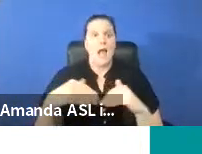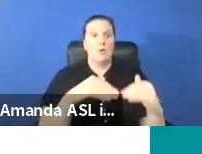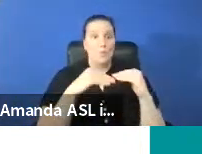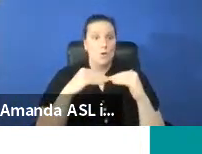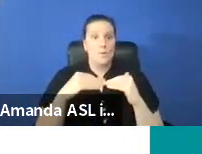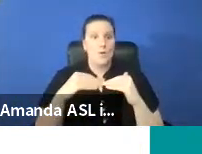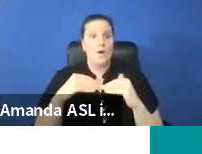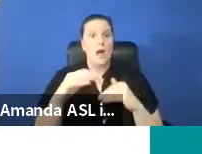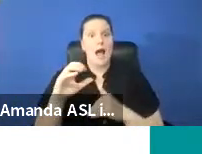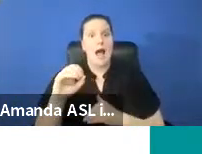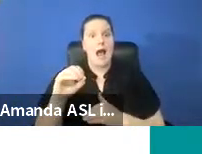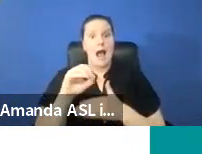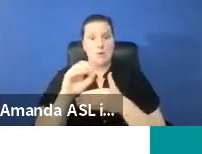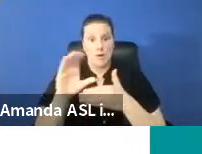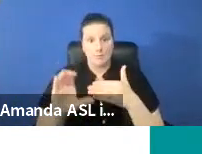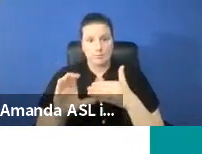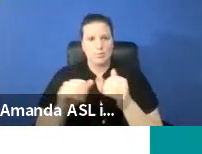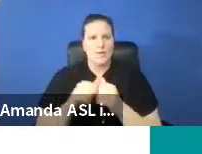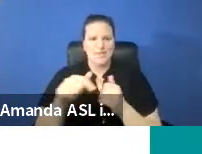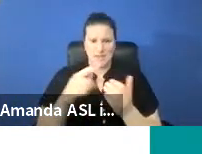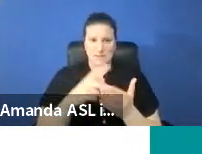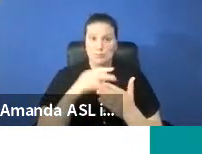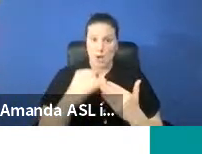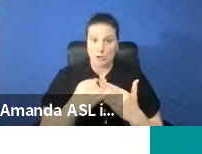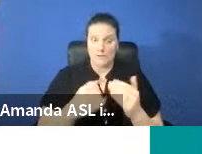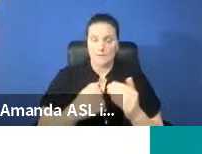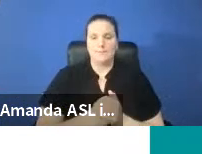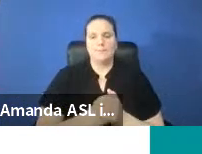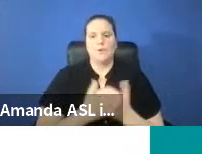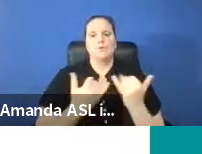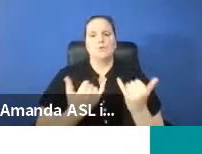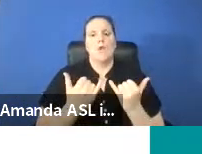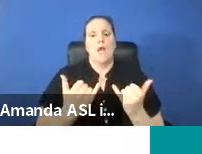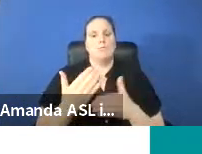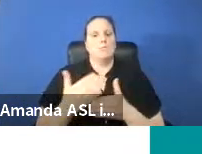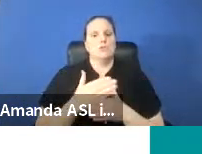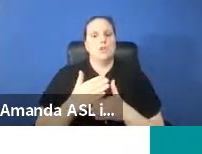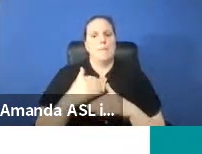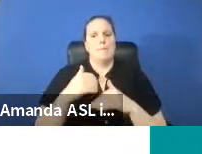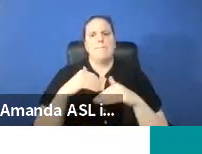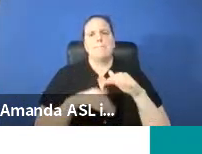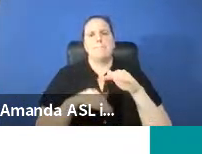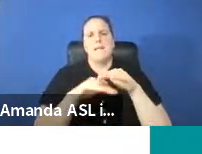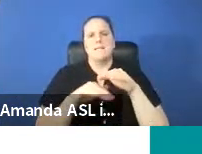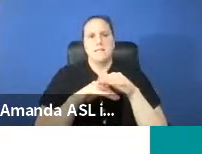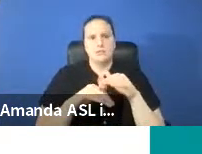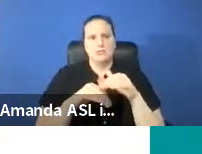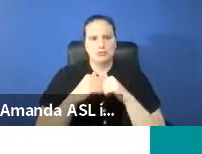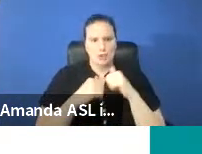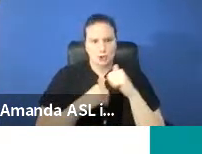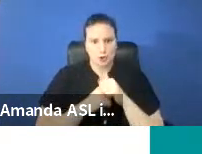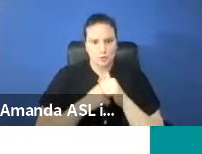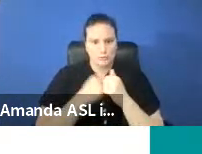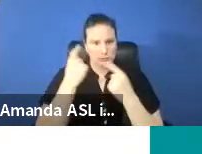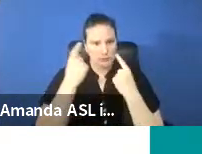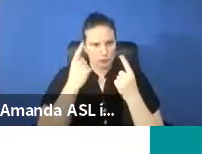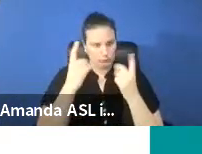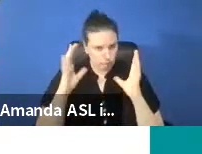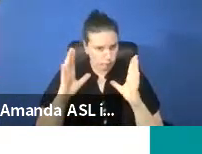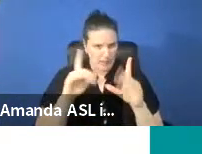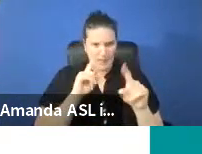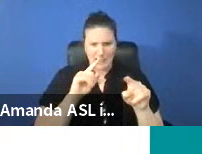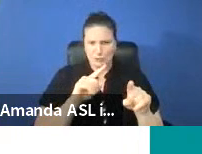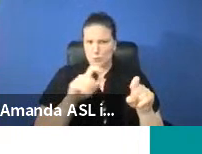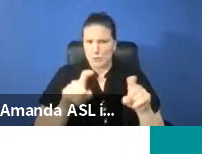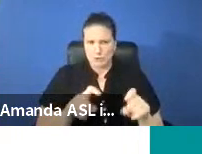this program or this project. So today I want to share the basic structure that we're considering at this point, answer any questions that you